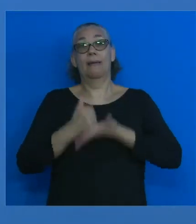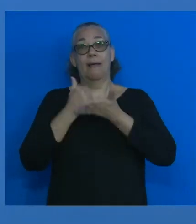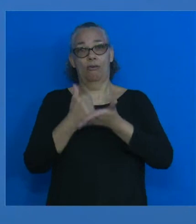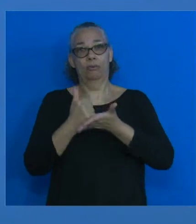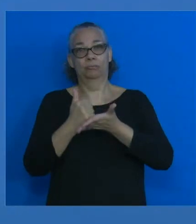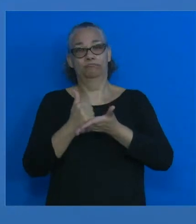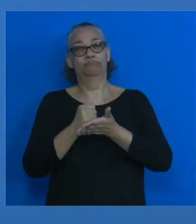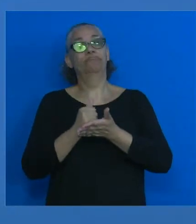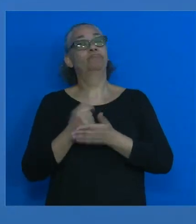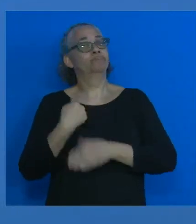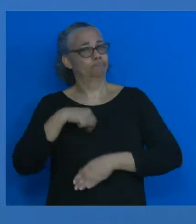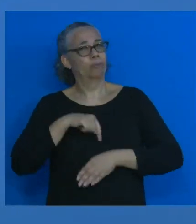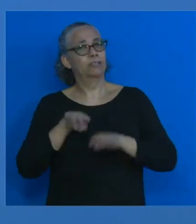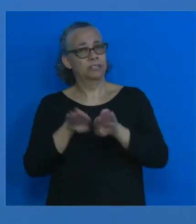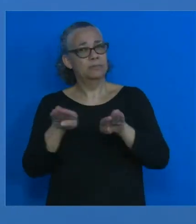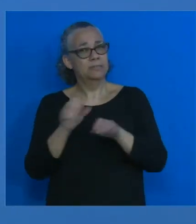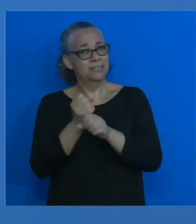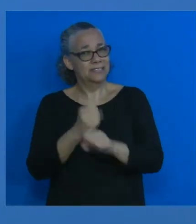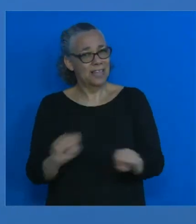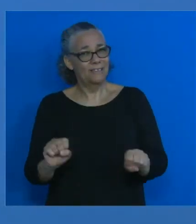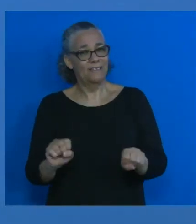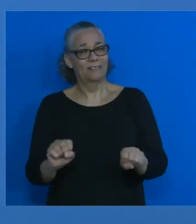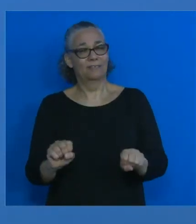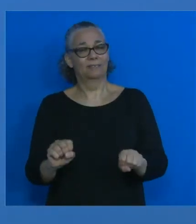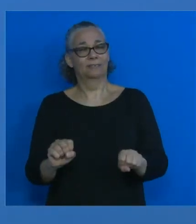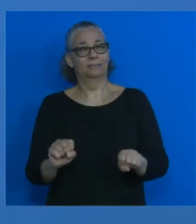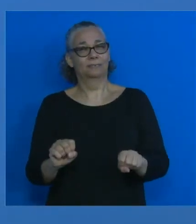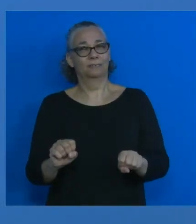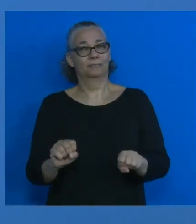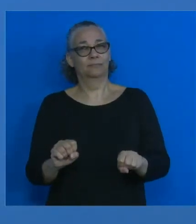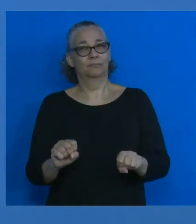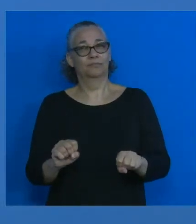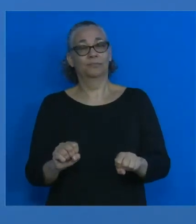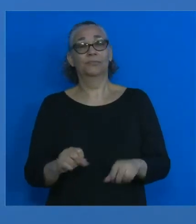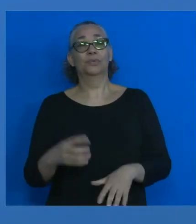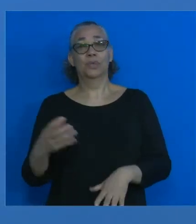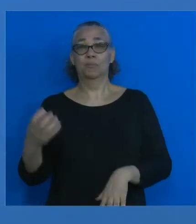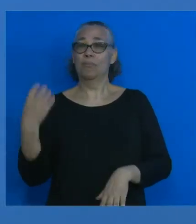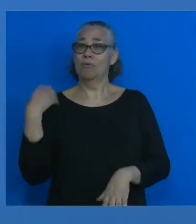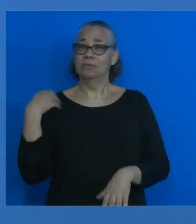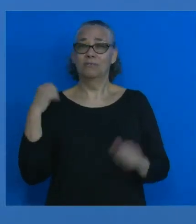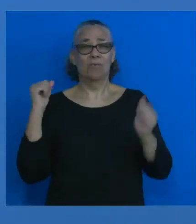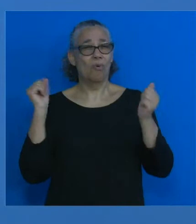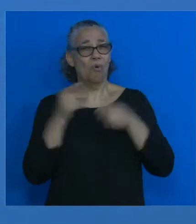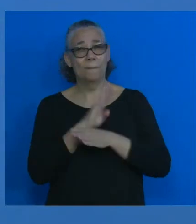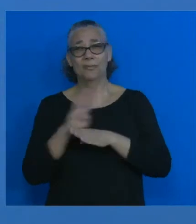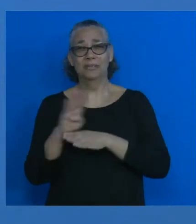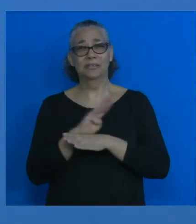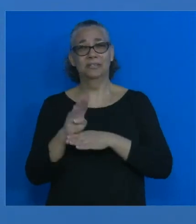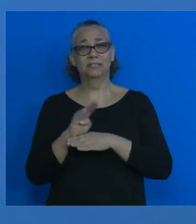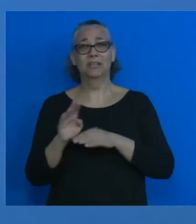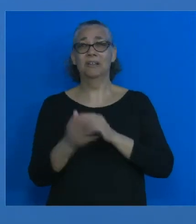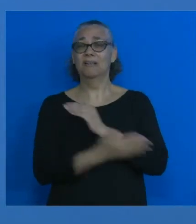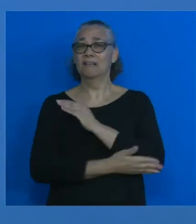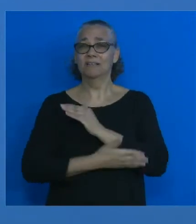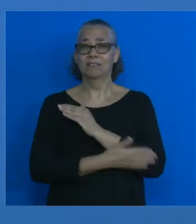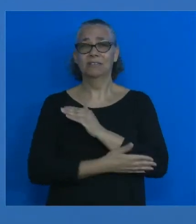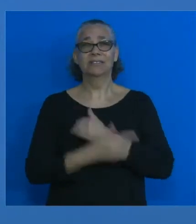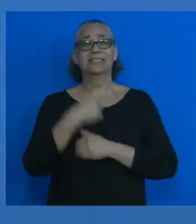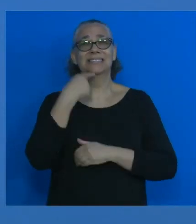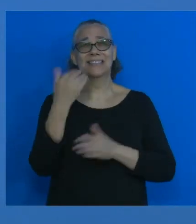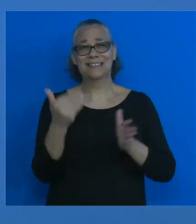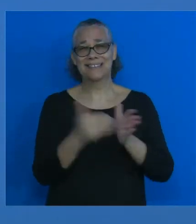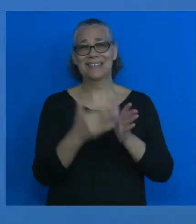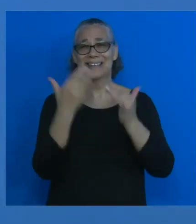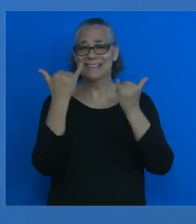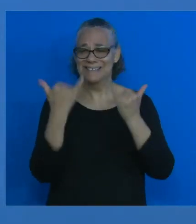be safe. And to the owners of all establishments in this country, I reiterate again, now